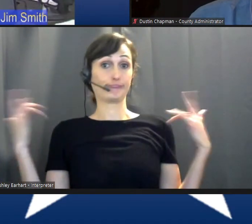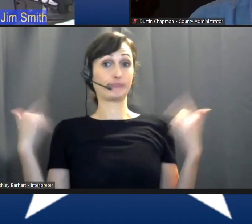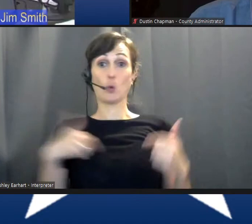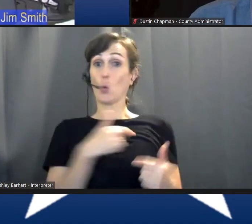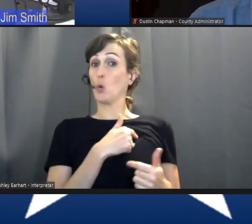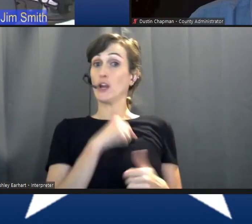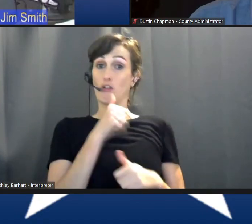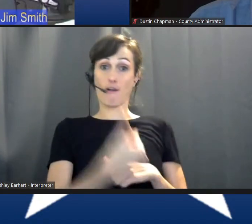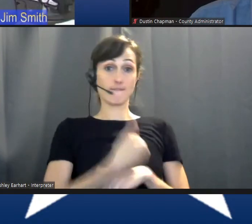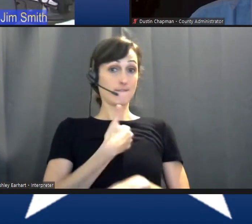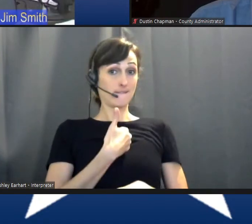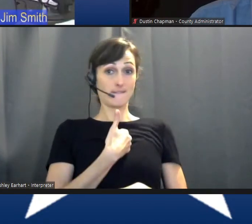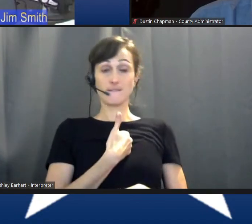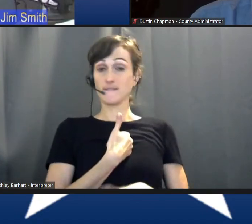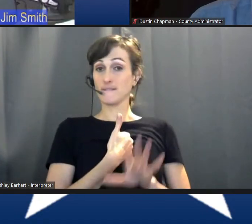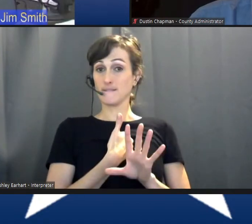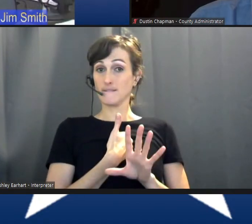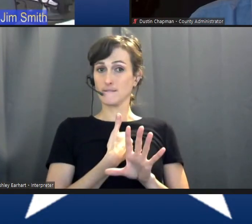a time